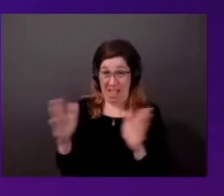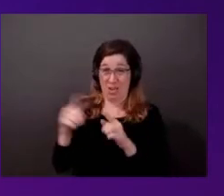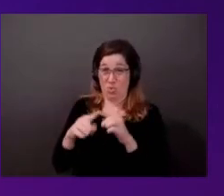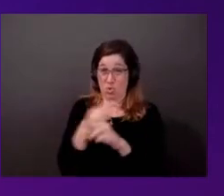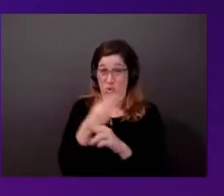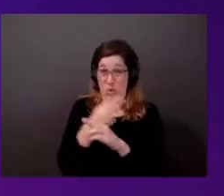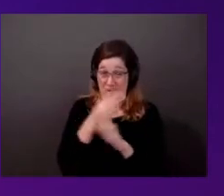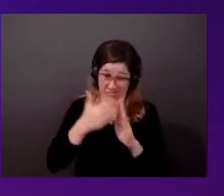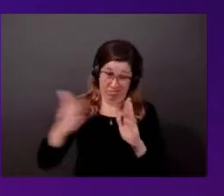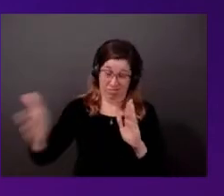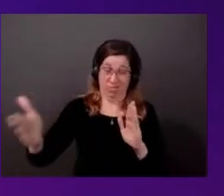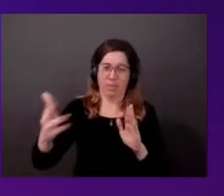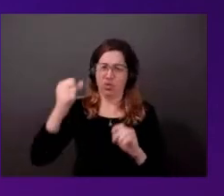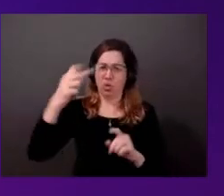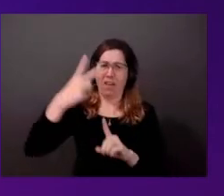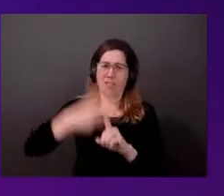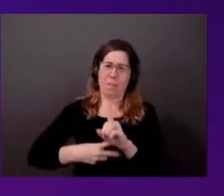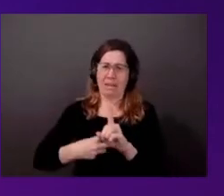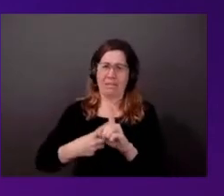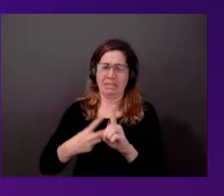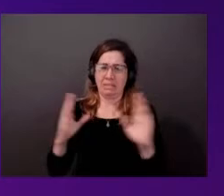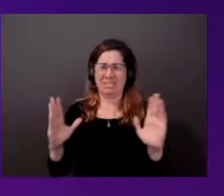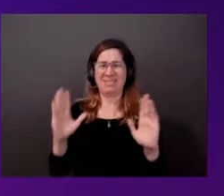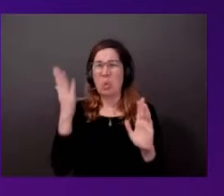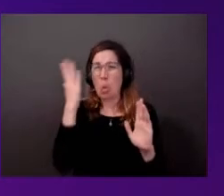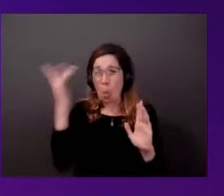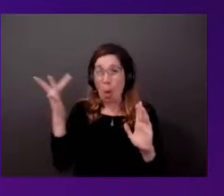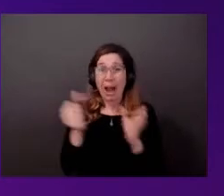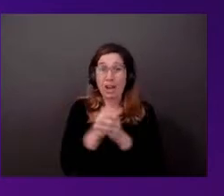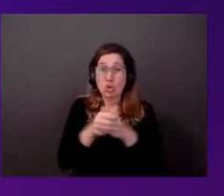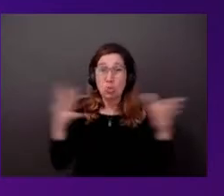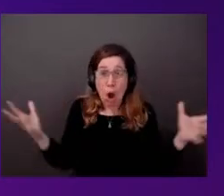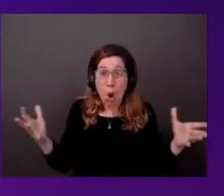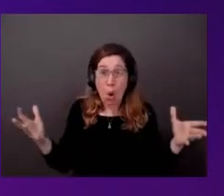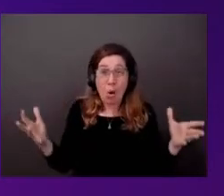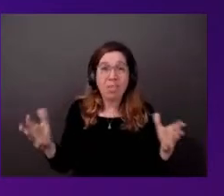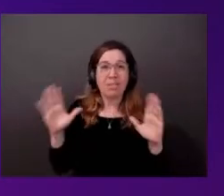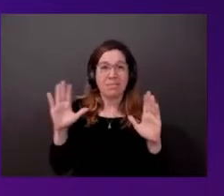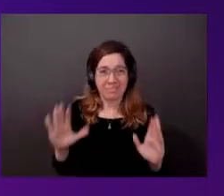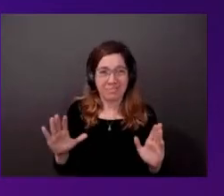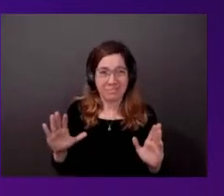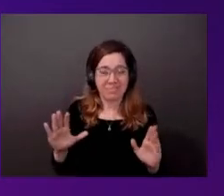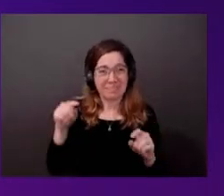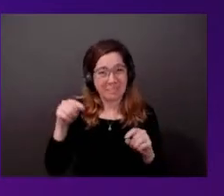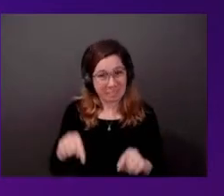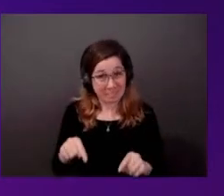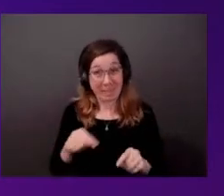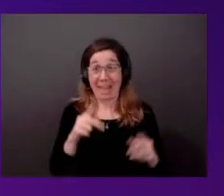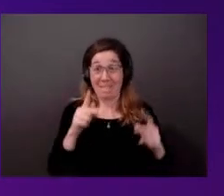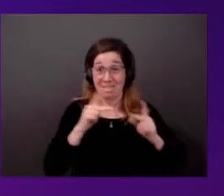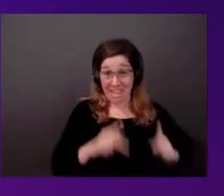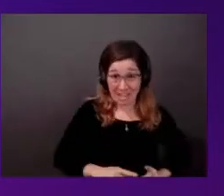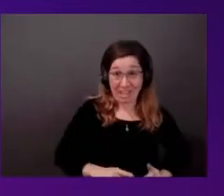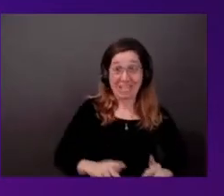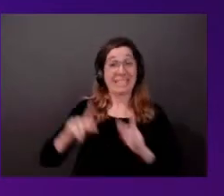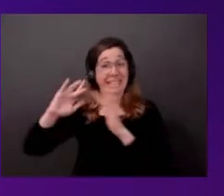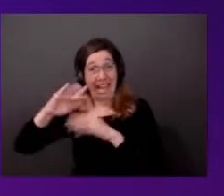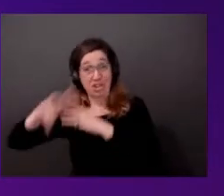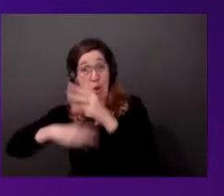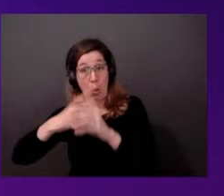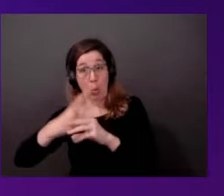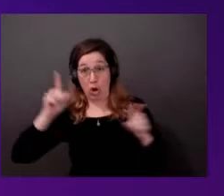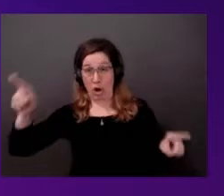much growth? IoT closes the loop between the physical and the digital worlds. You can collect device information, analyze that